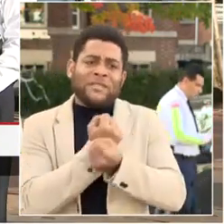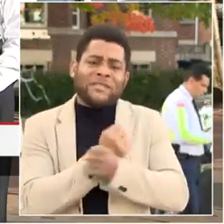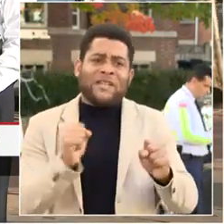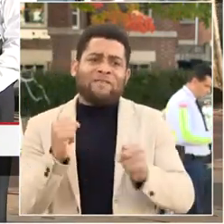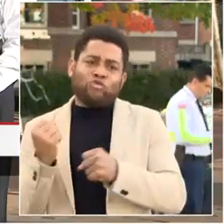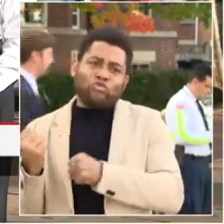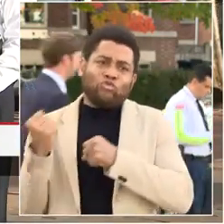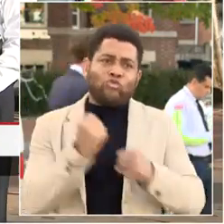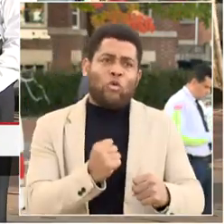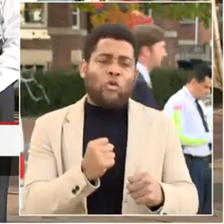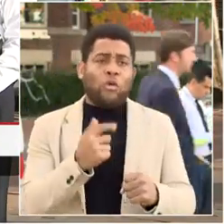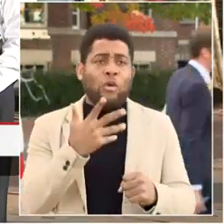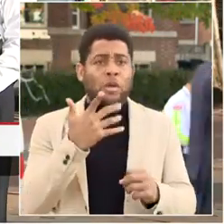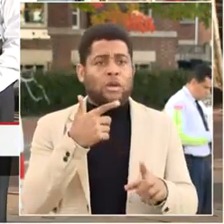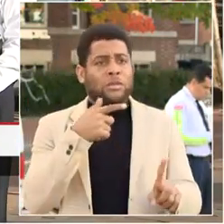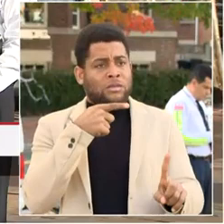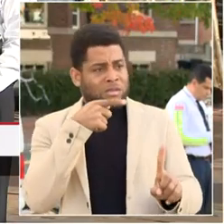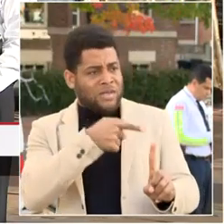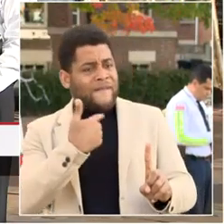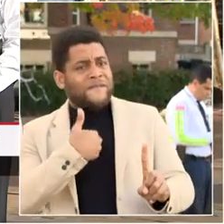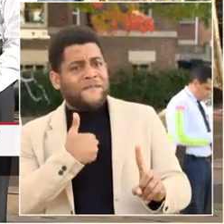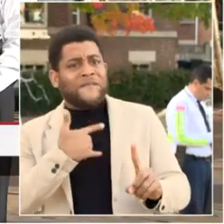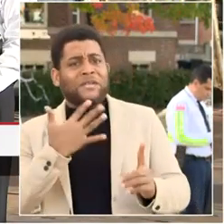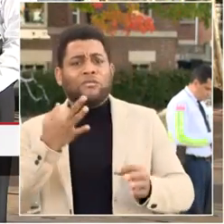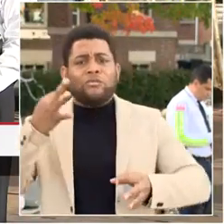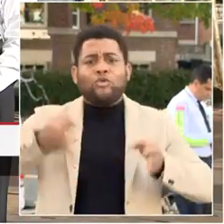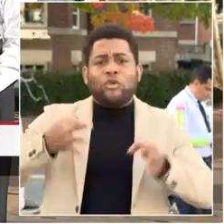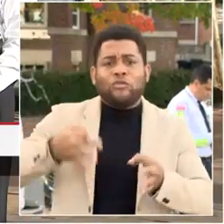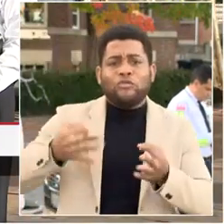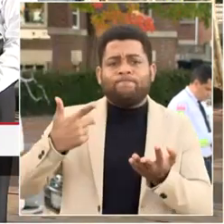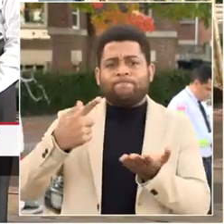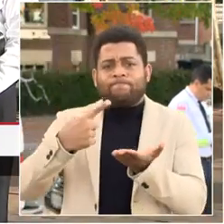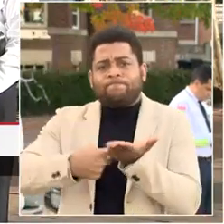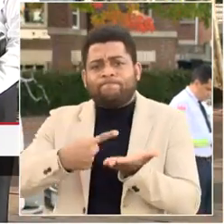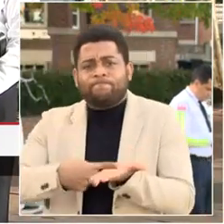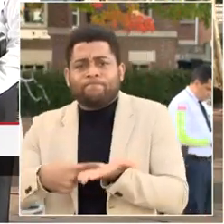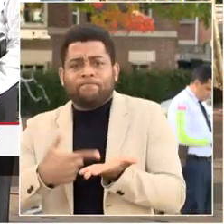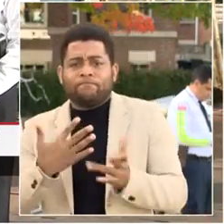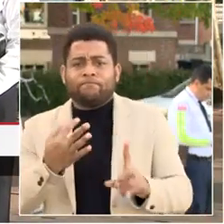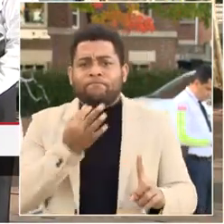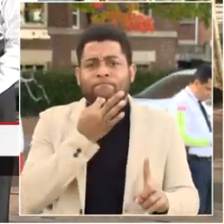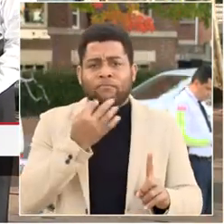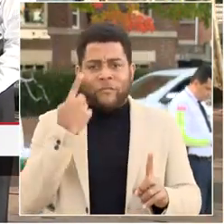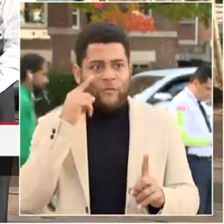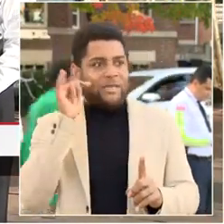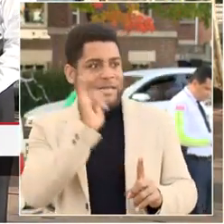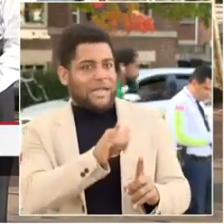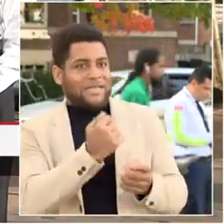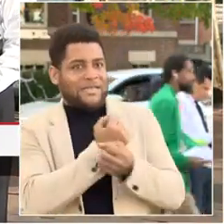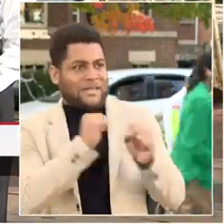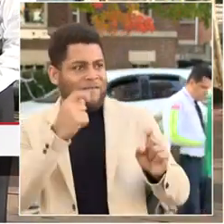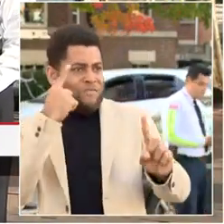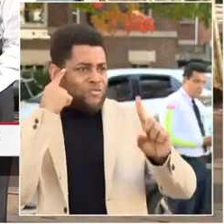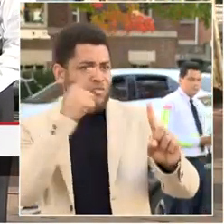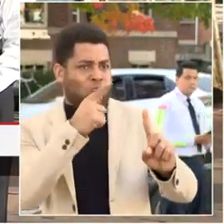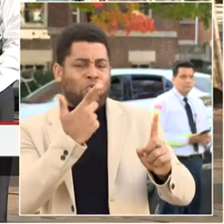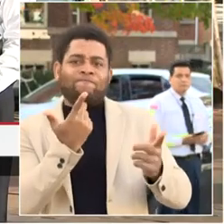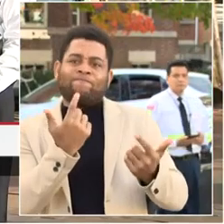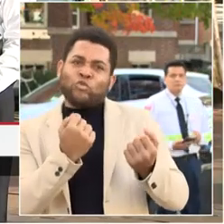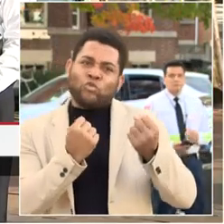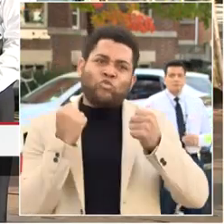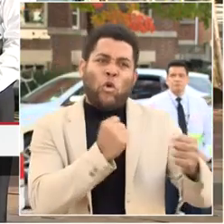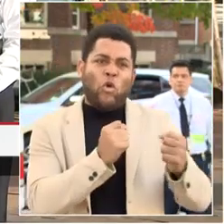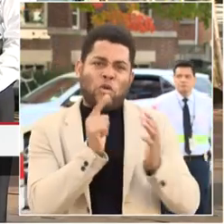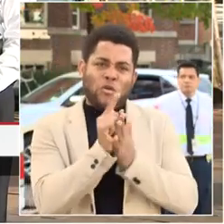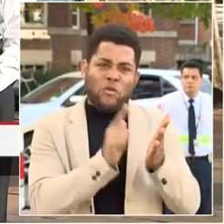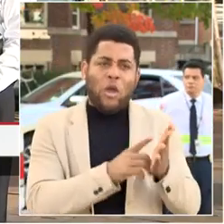legislation in addition to legislation that she has also introduced. And so all of the legislation supports our